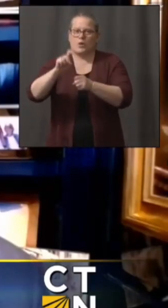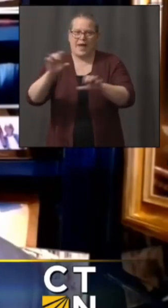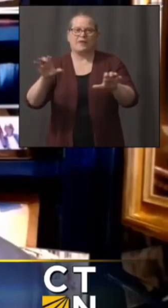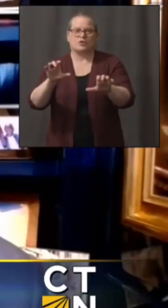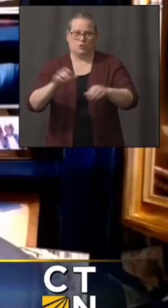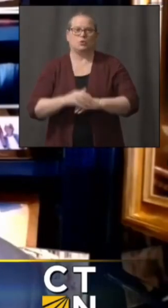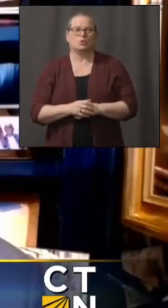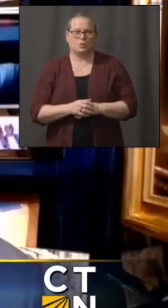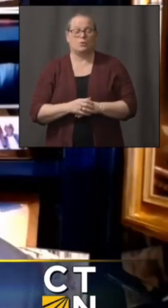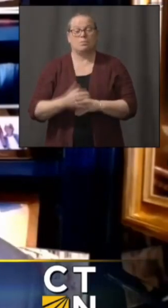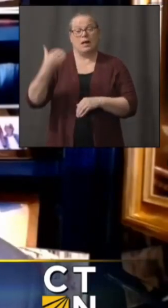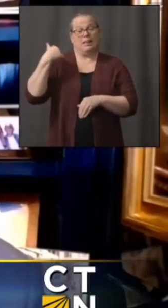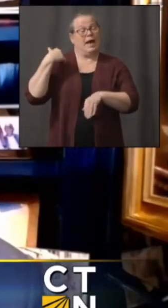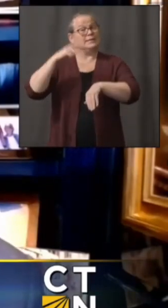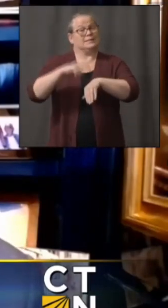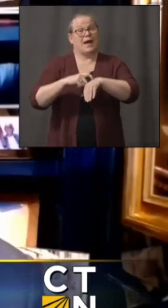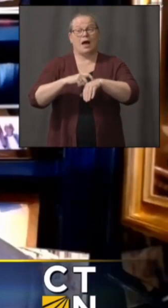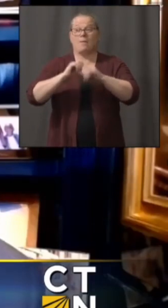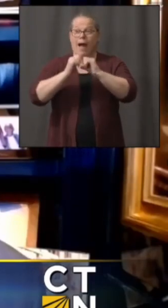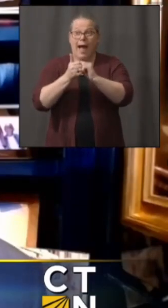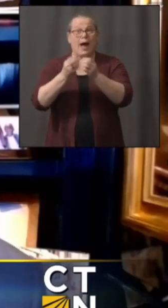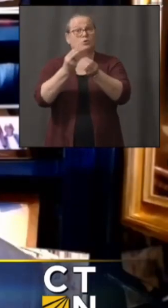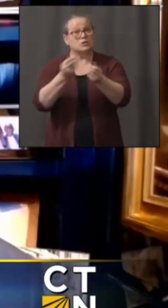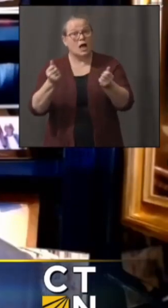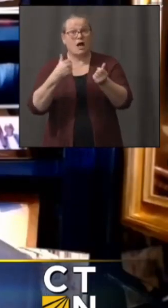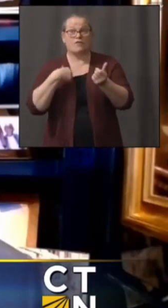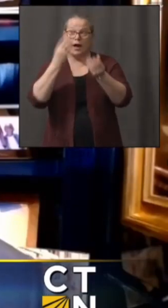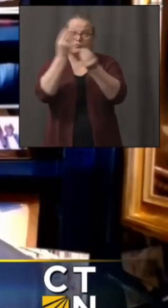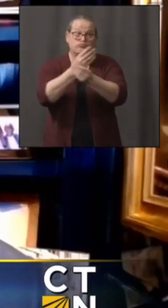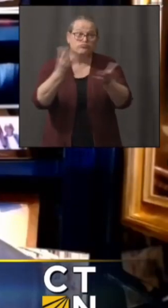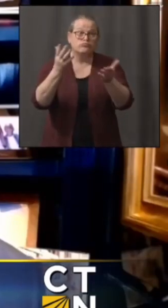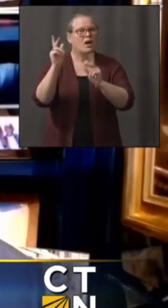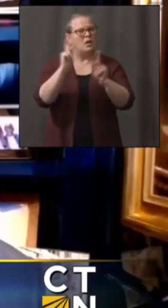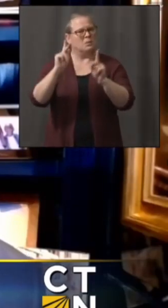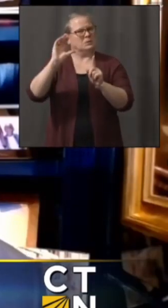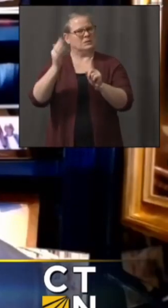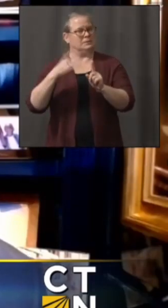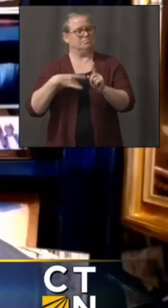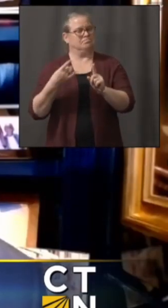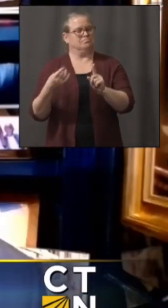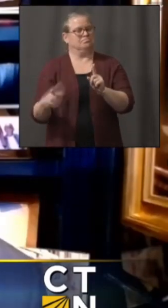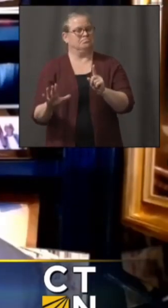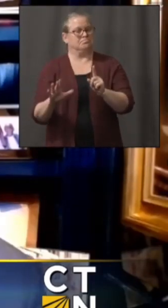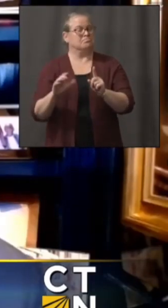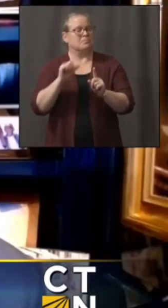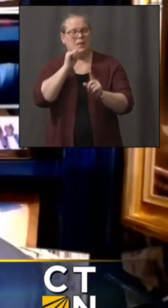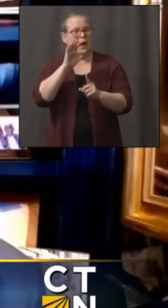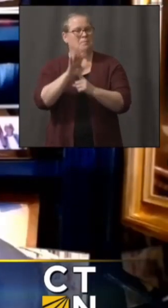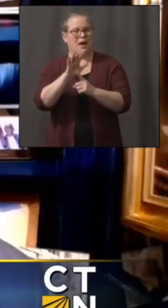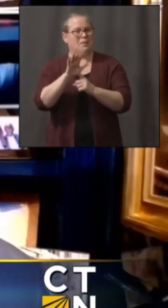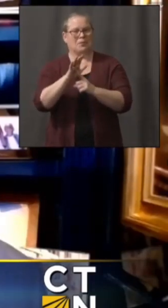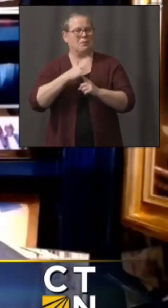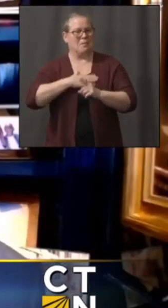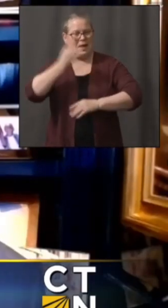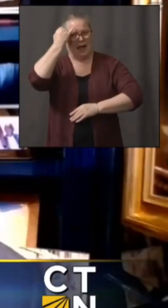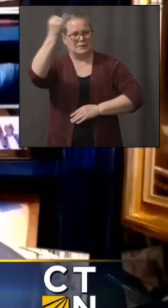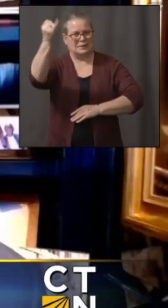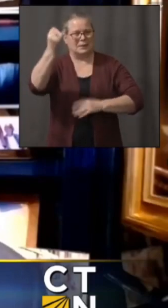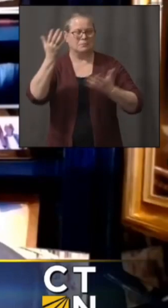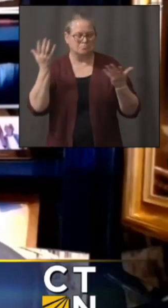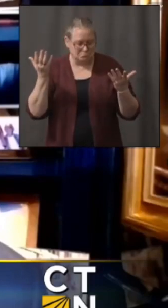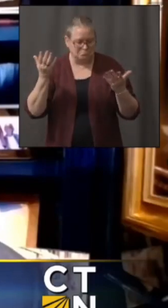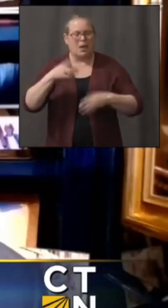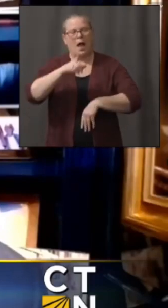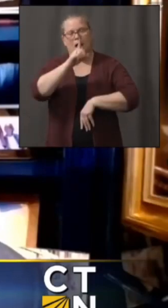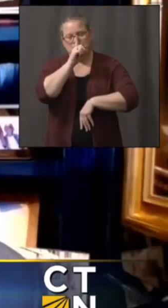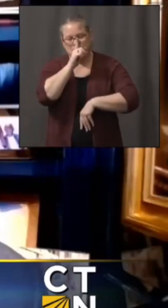time. I told you a way I thought we could solve it. Wasn't that popular, actually. So this time I'm going to present some options to the legislature